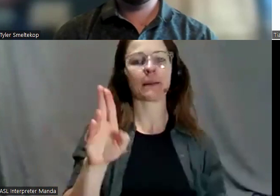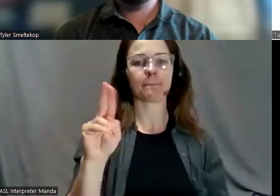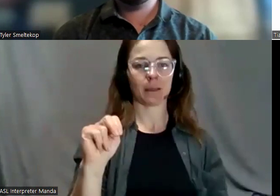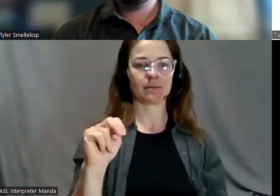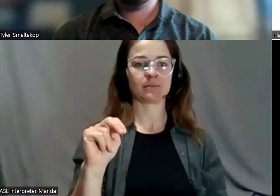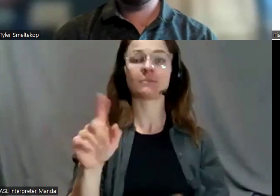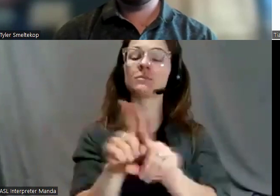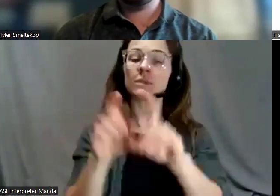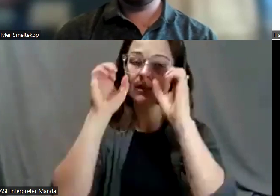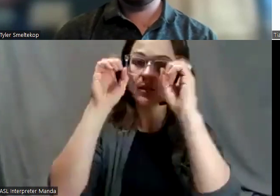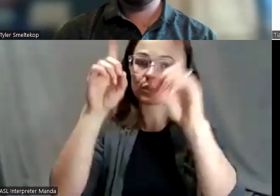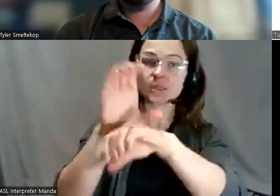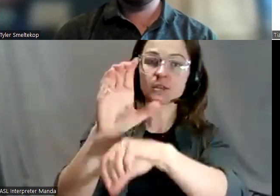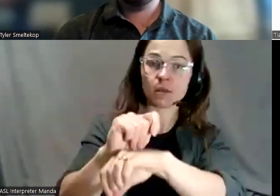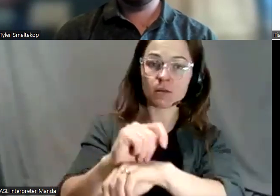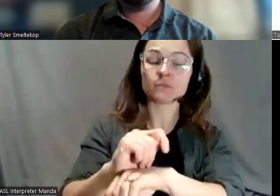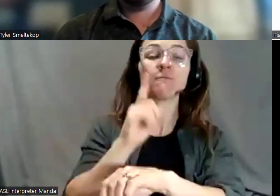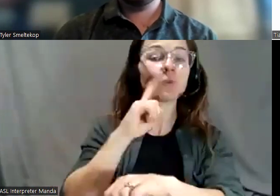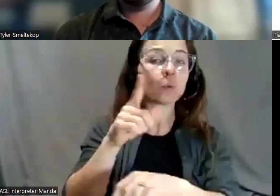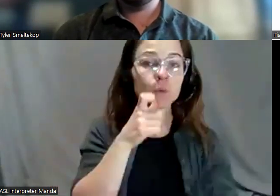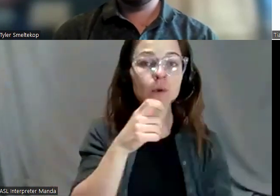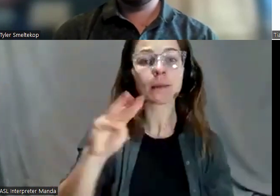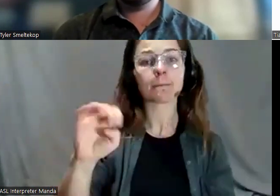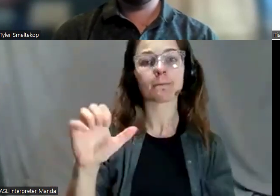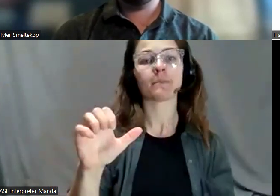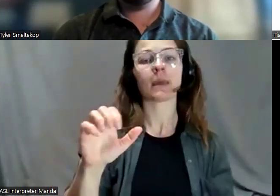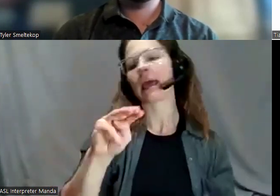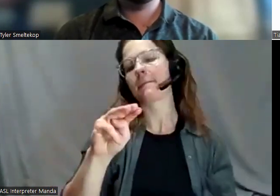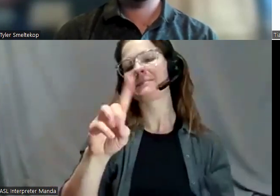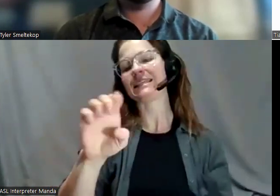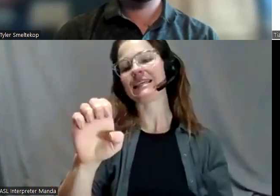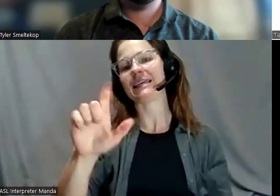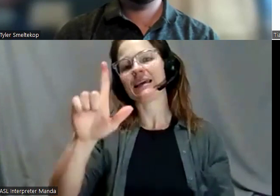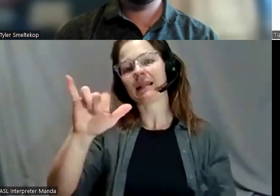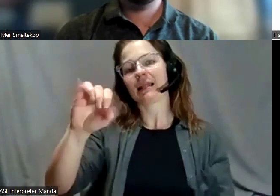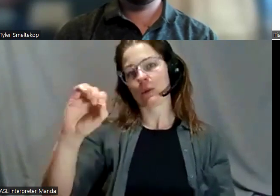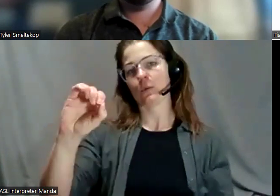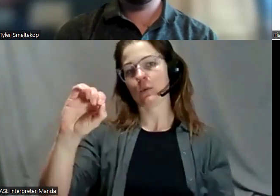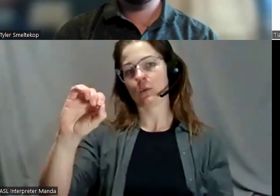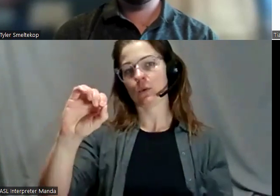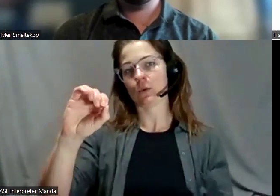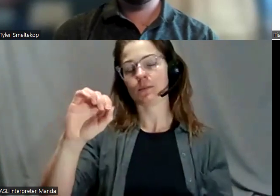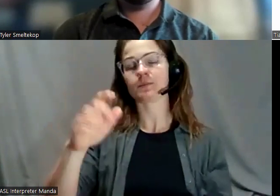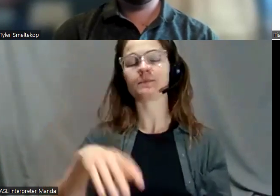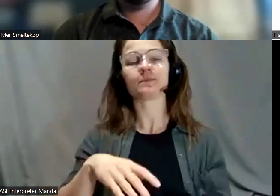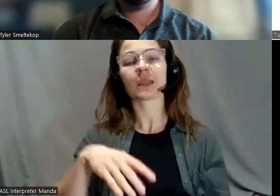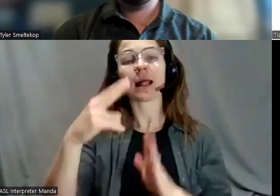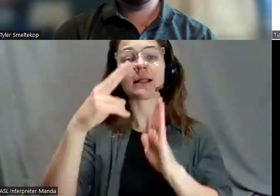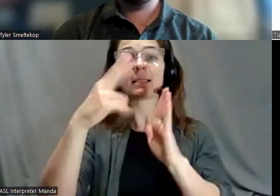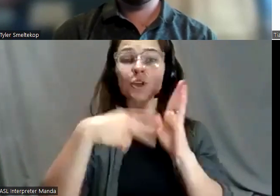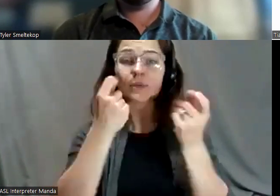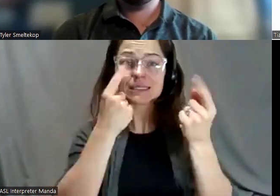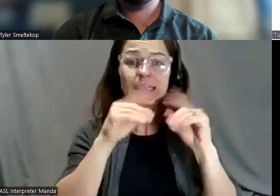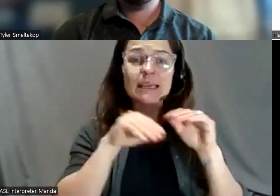education consultant at the Michigan Department of Education Low Incidence Outreach. Accessibility, literacy accessibility